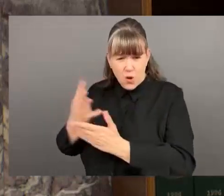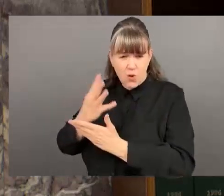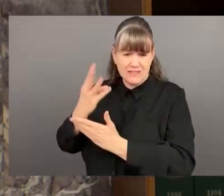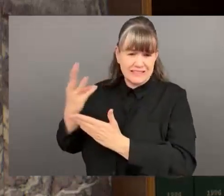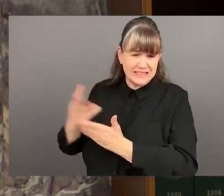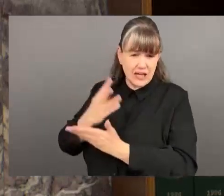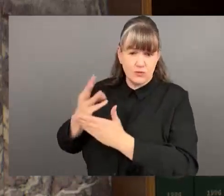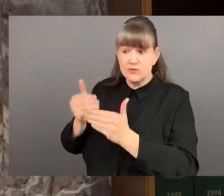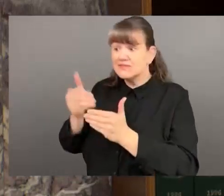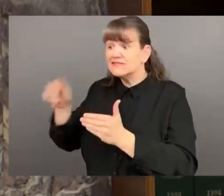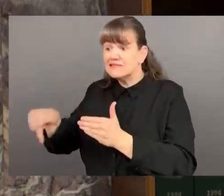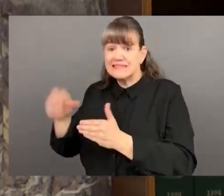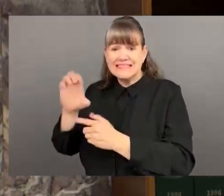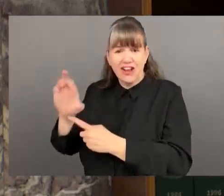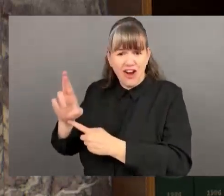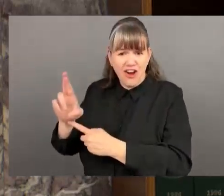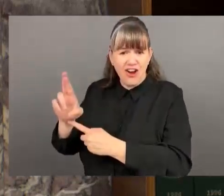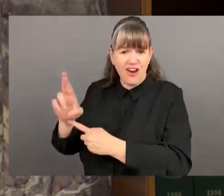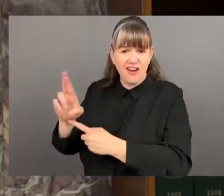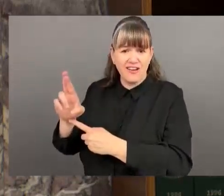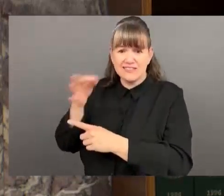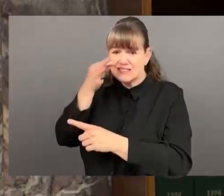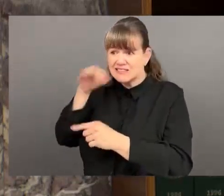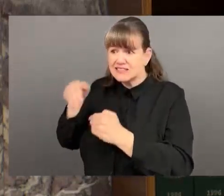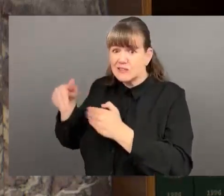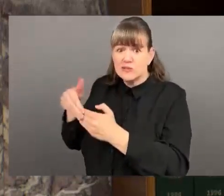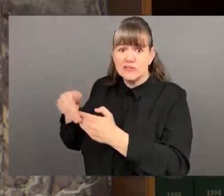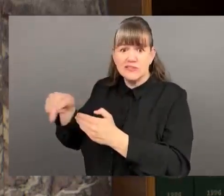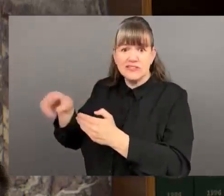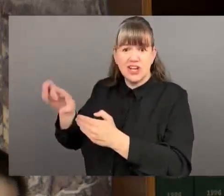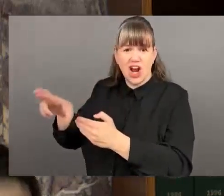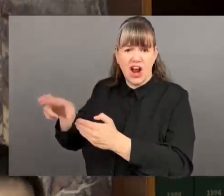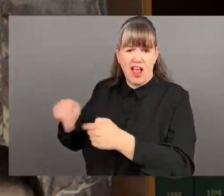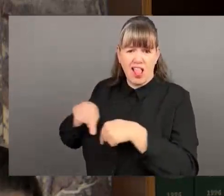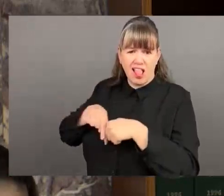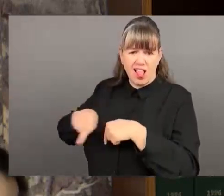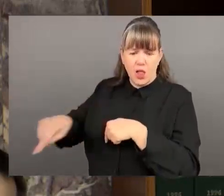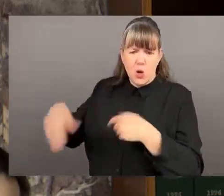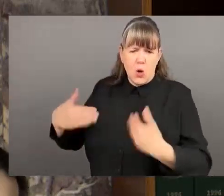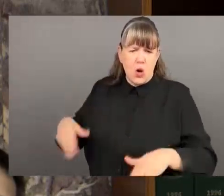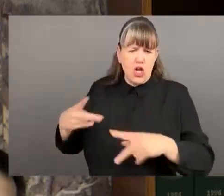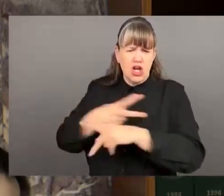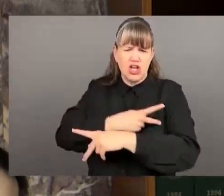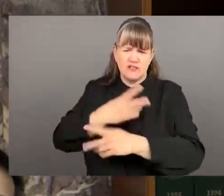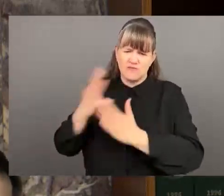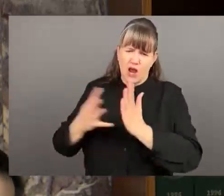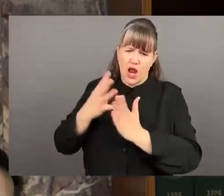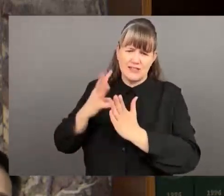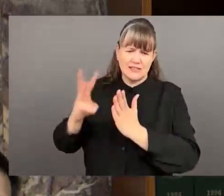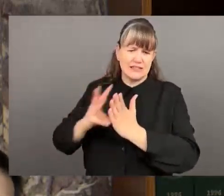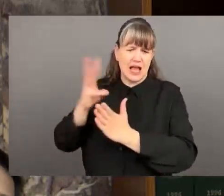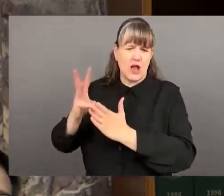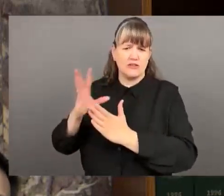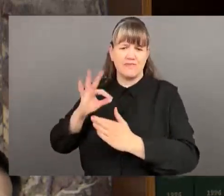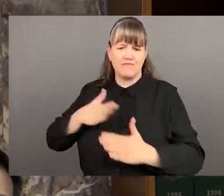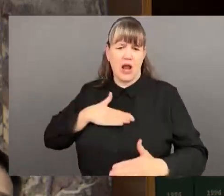the most terrifying hours of my entire life. And no one should have to go through that.